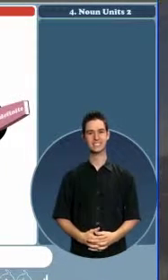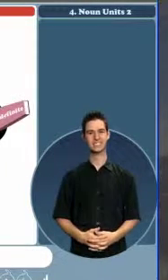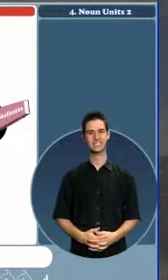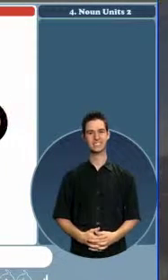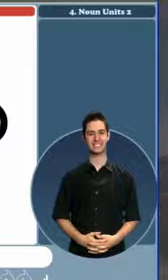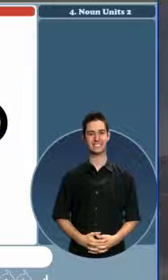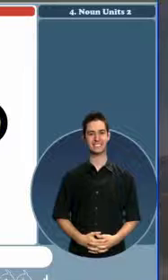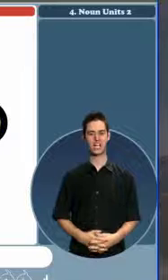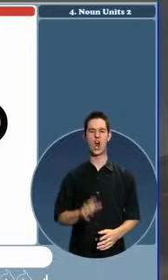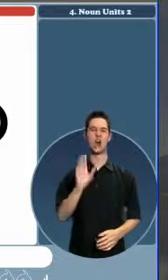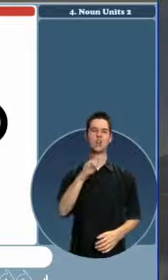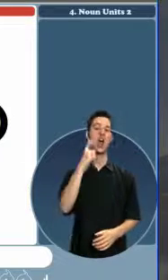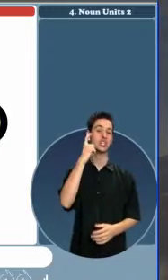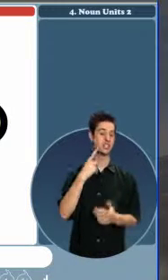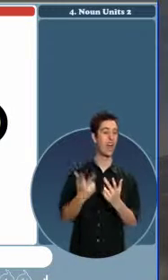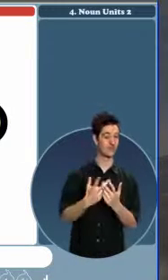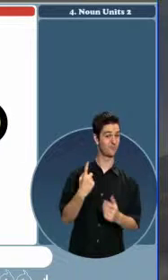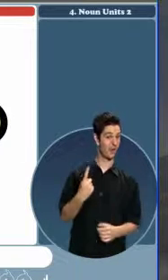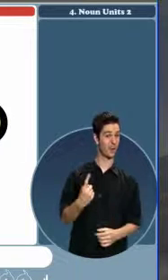Good.